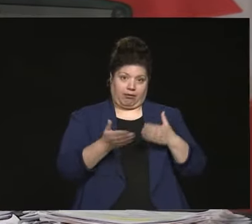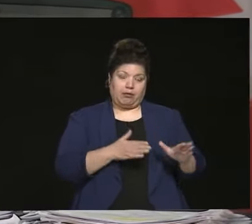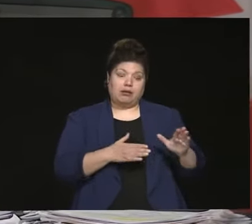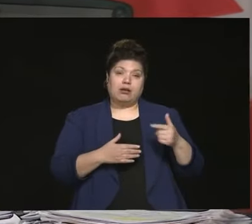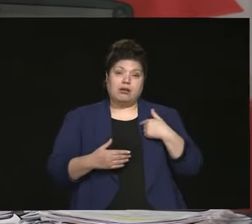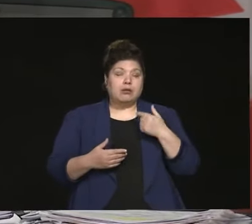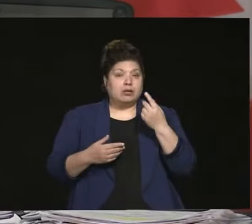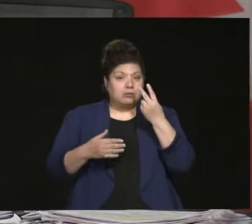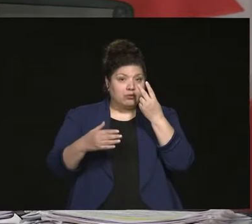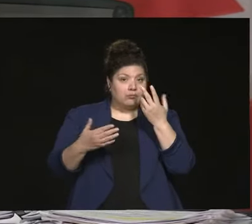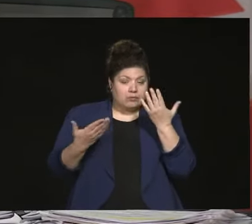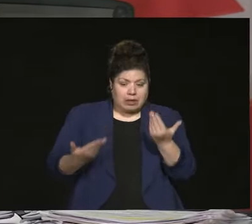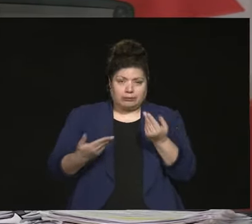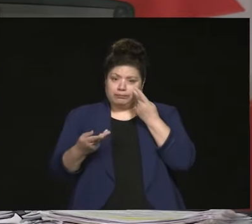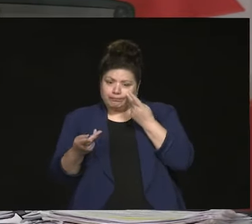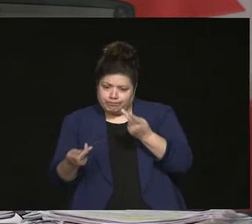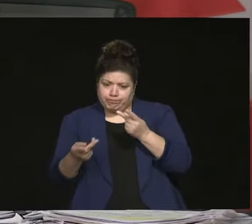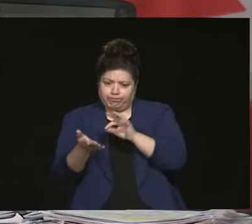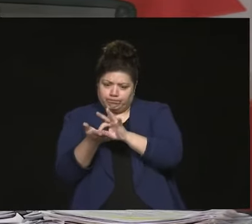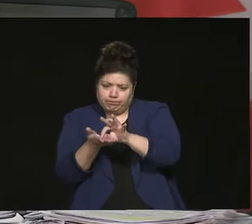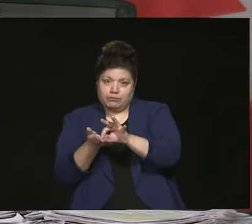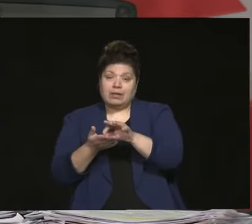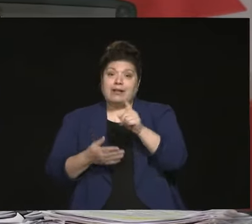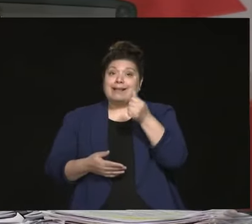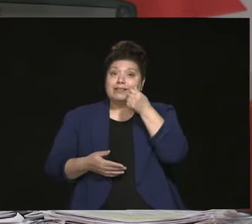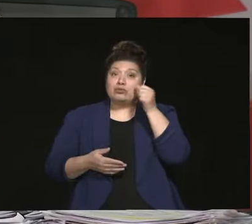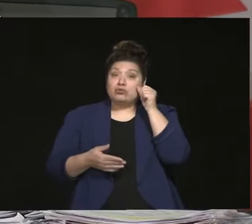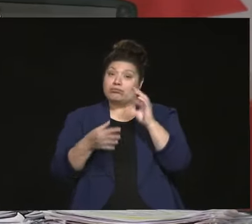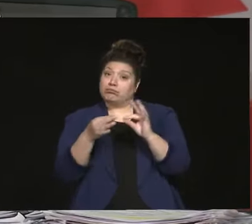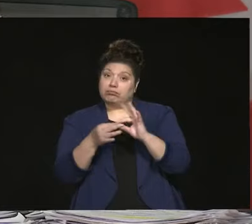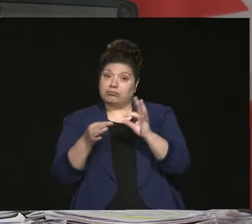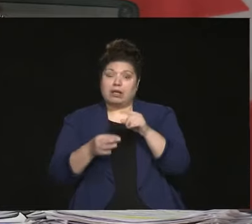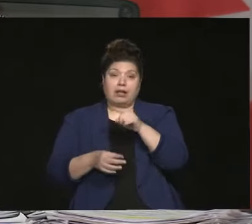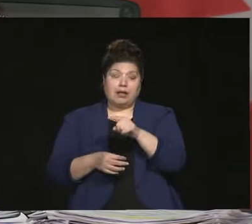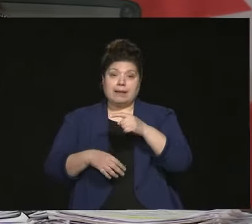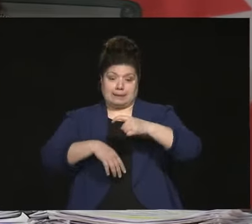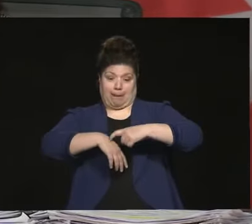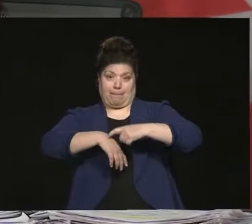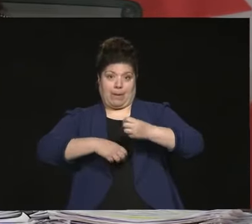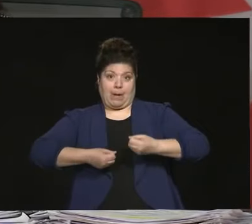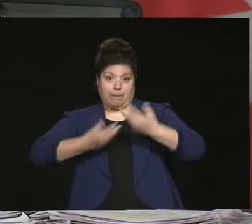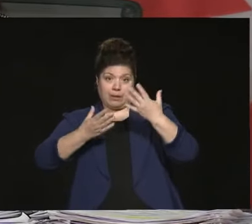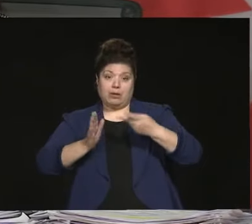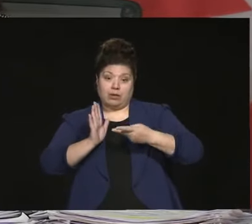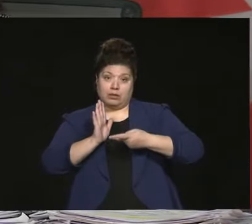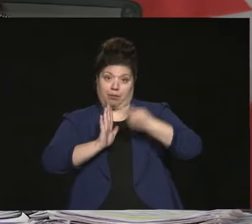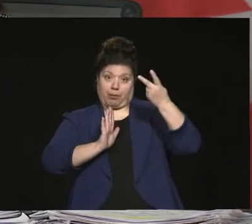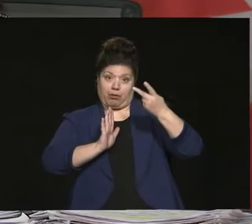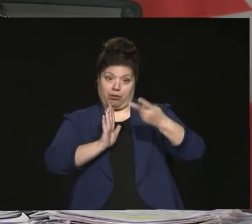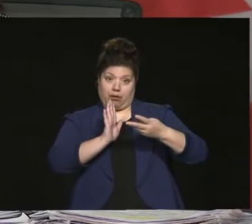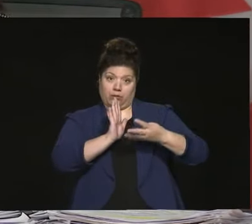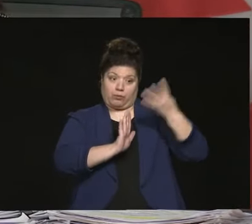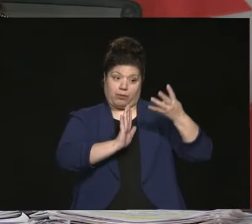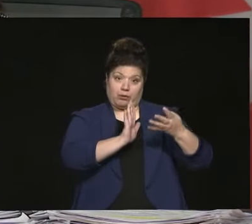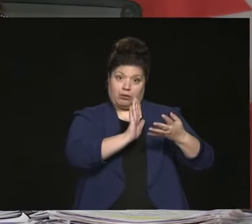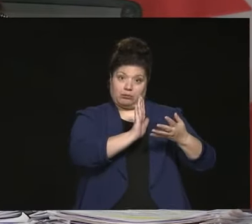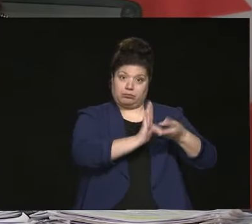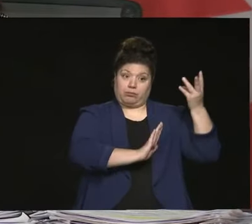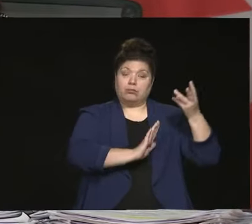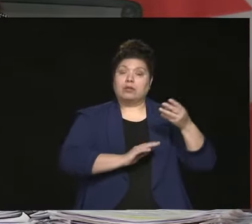actual doubling time for the cases, confirmed cases in Canada has been slowing down. That's